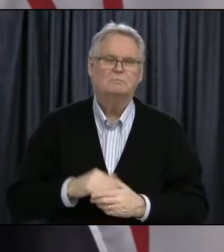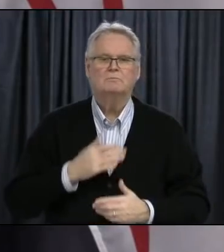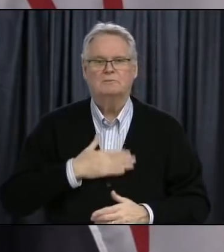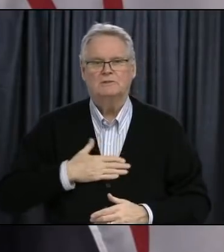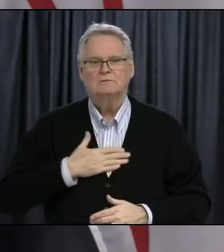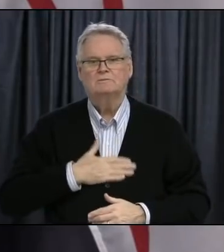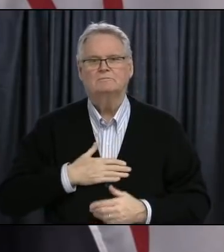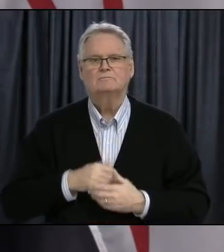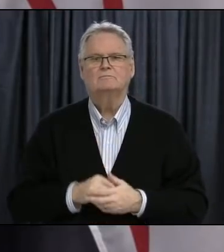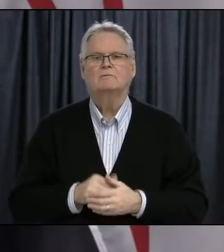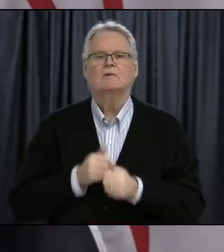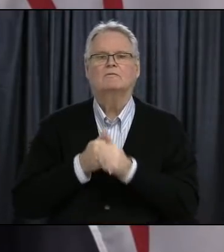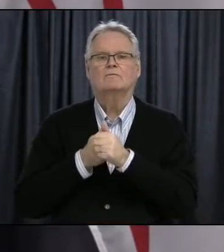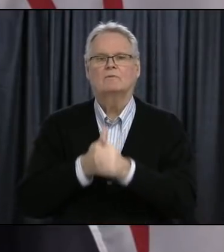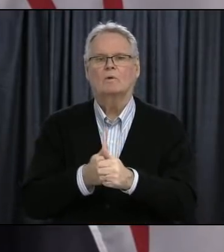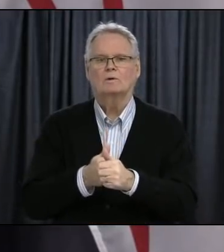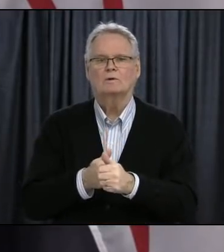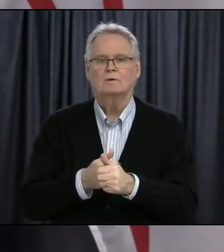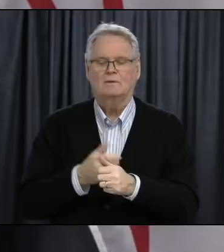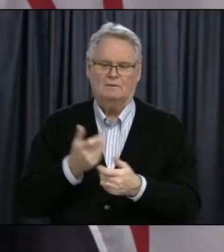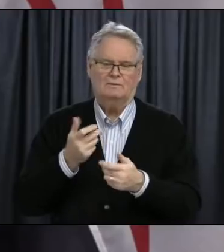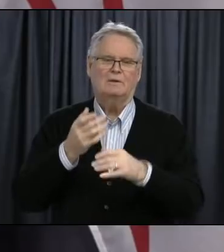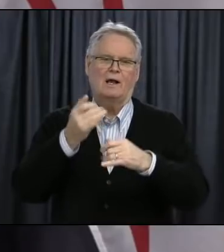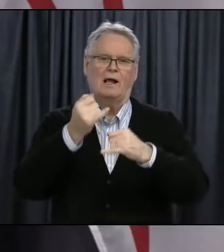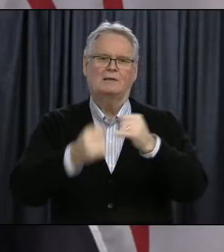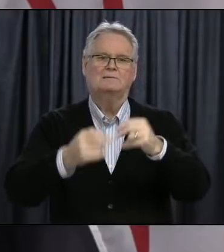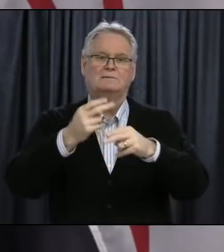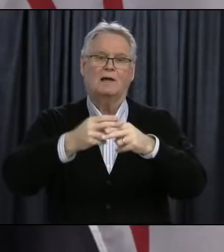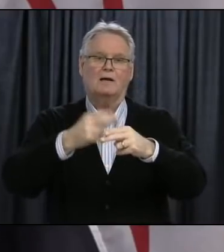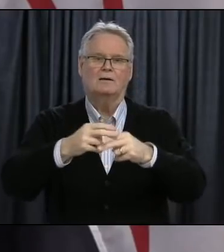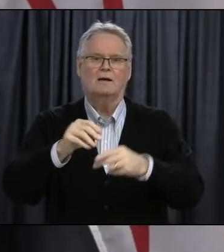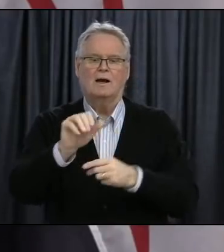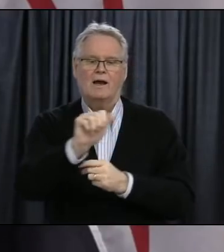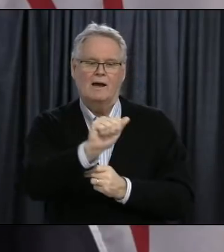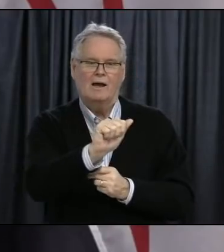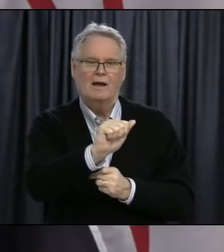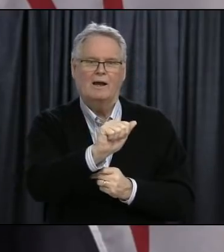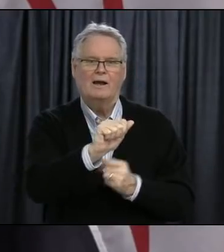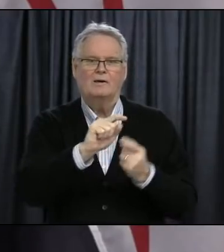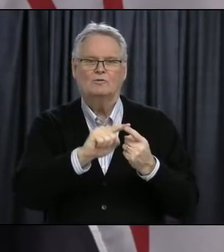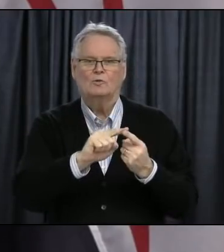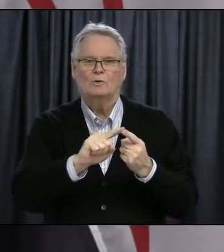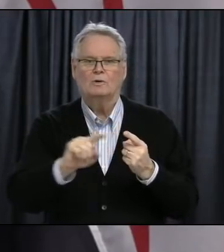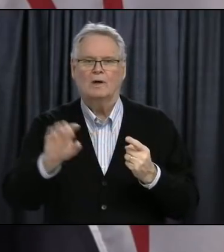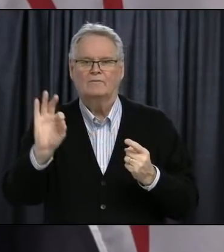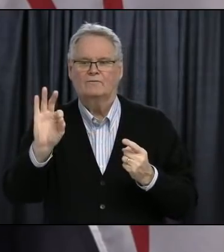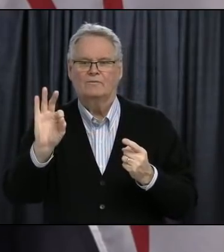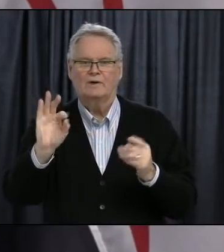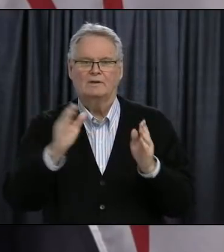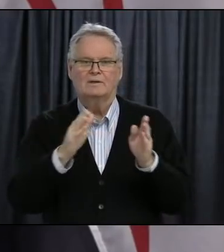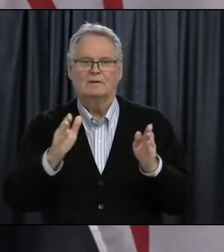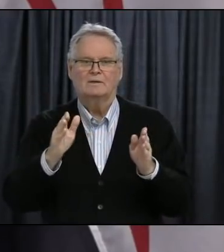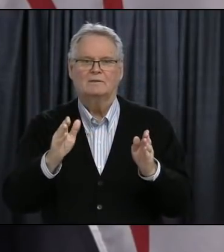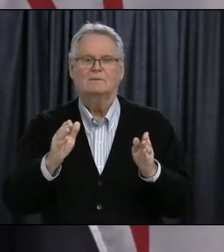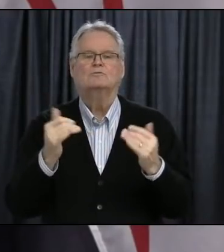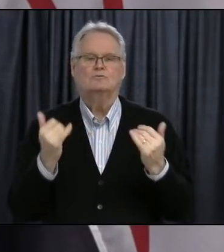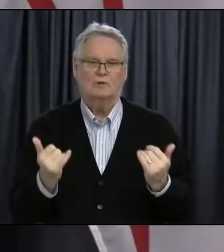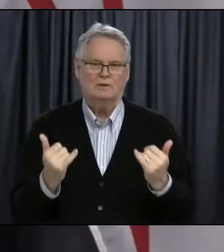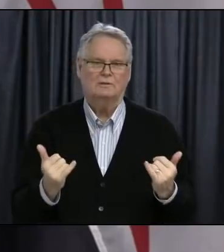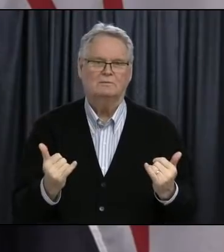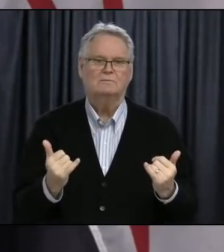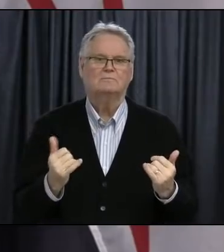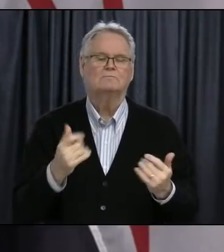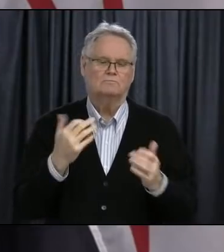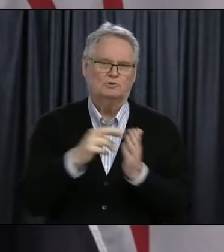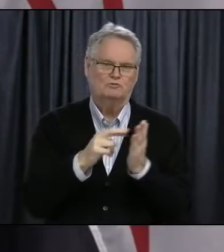last name. Last names beginning with A to F, you can pre-register today to Sunday. For last